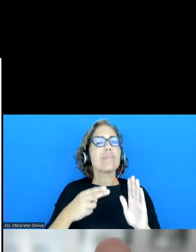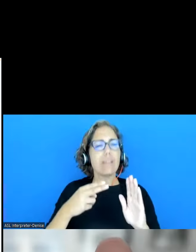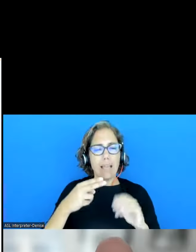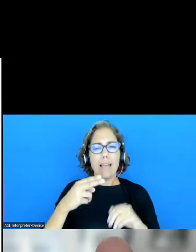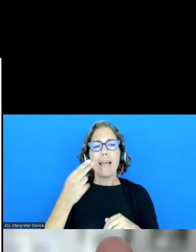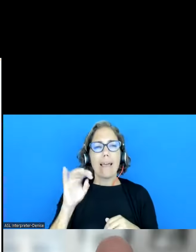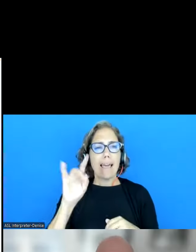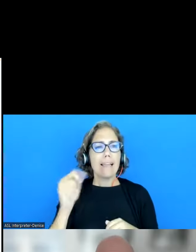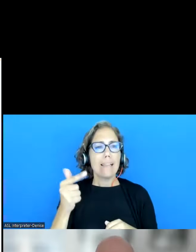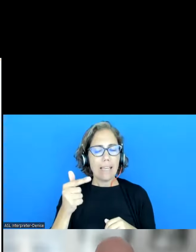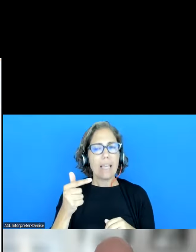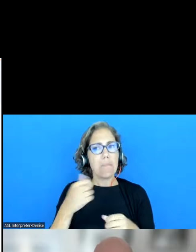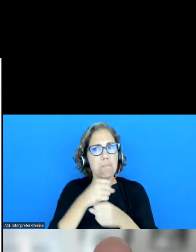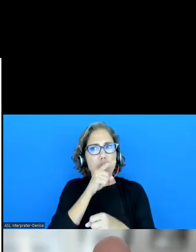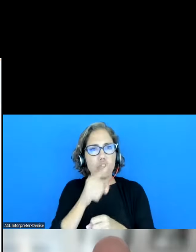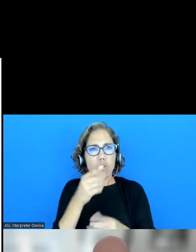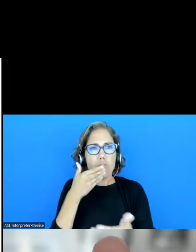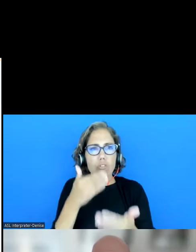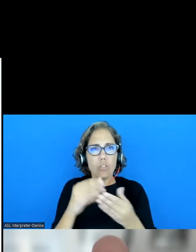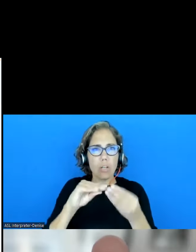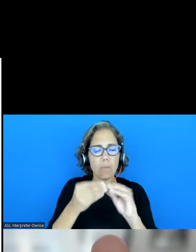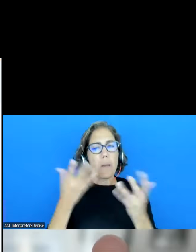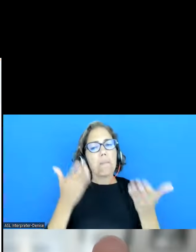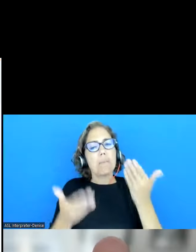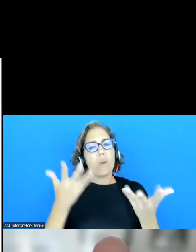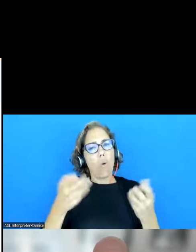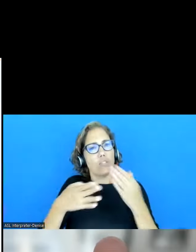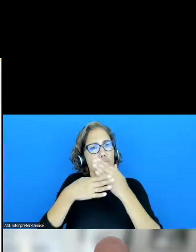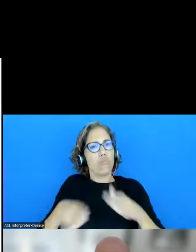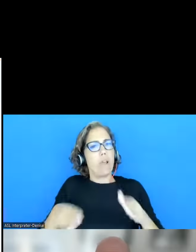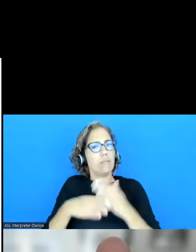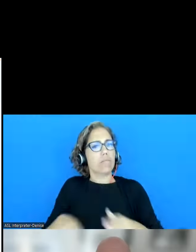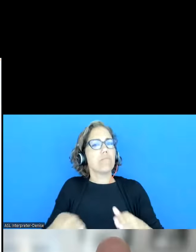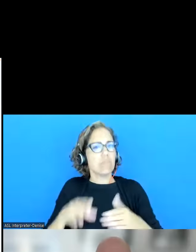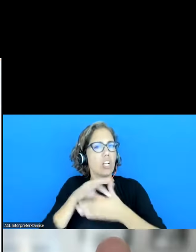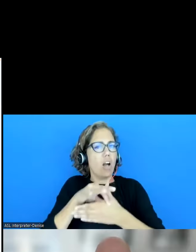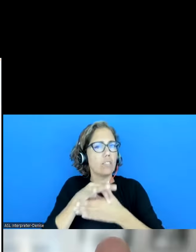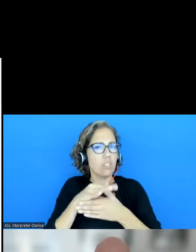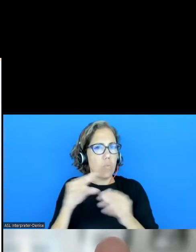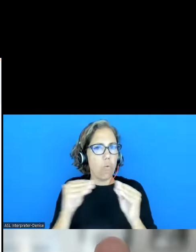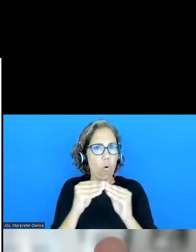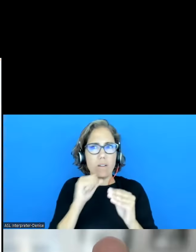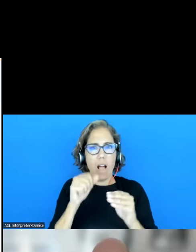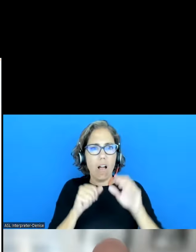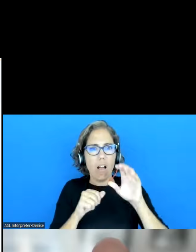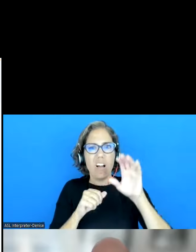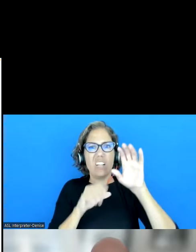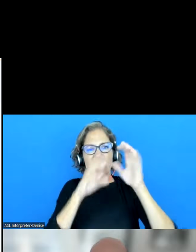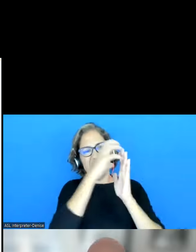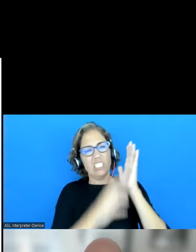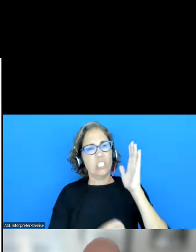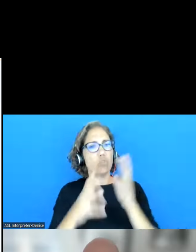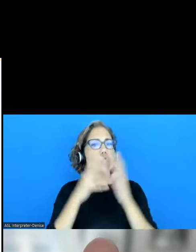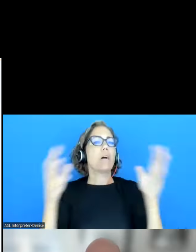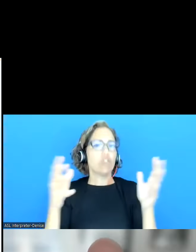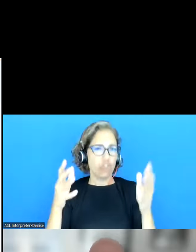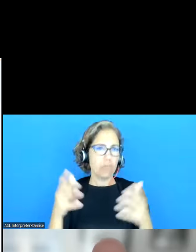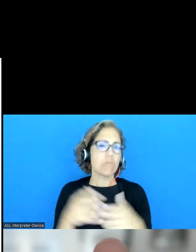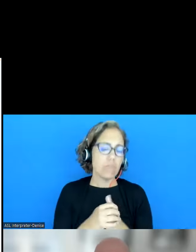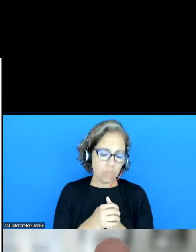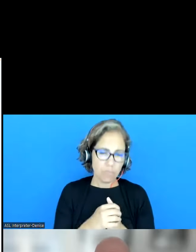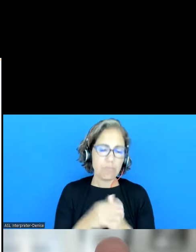ratio there as well, because you may want to break up the content a little bit more so you don't have too much between headings. And